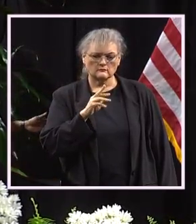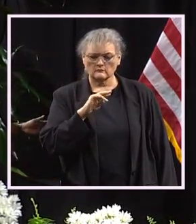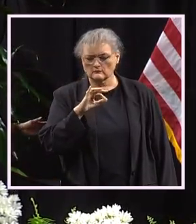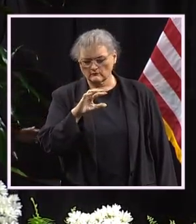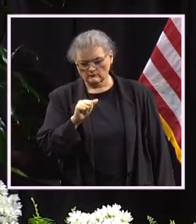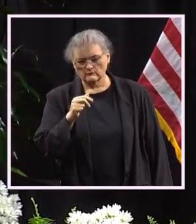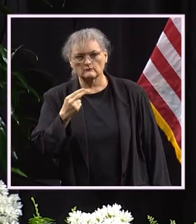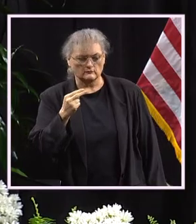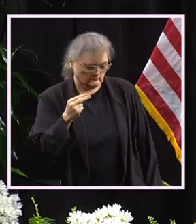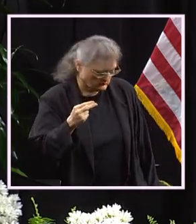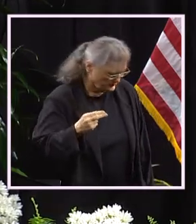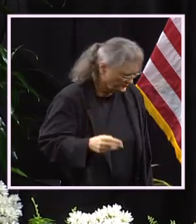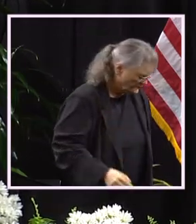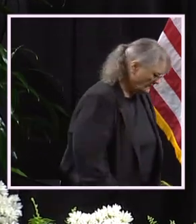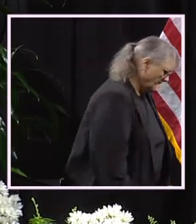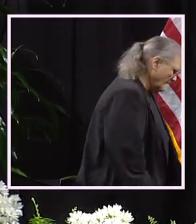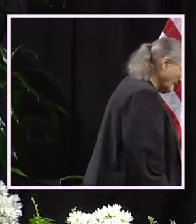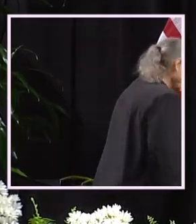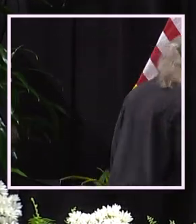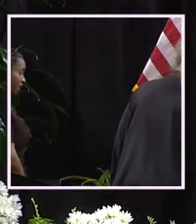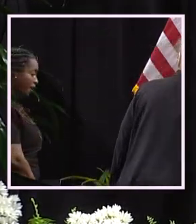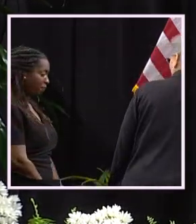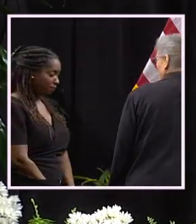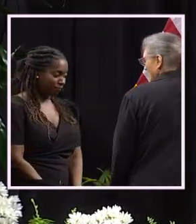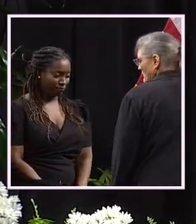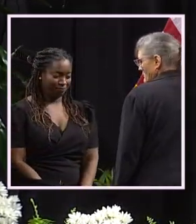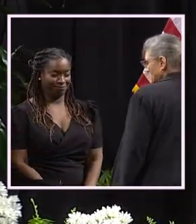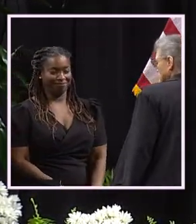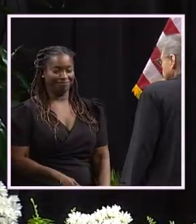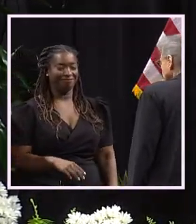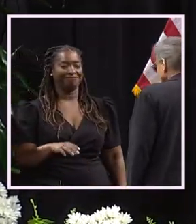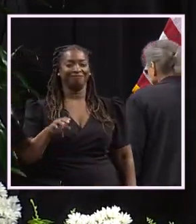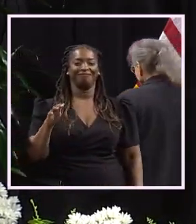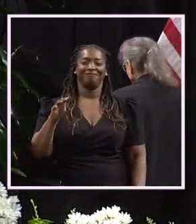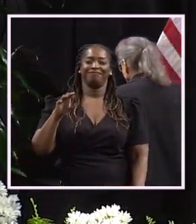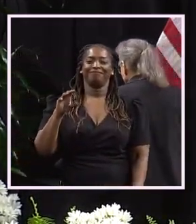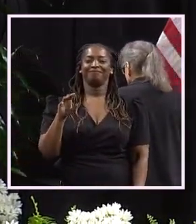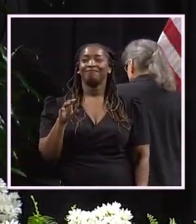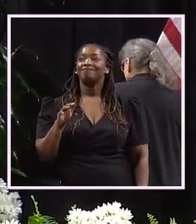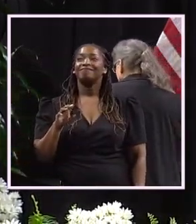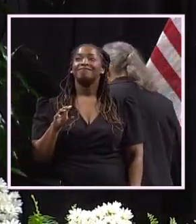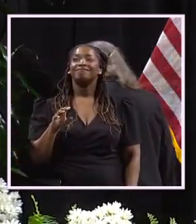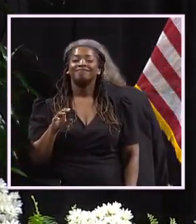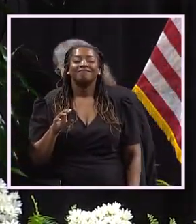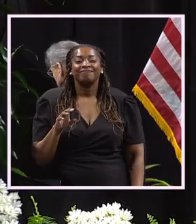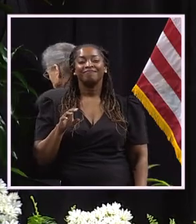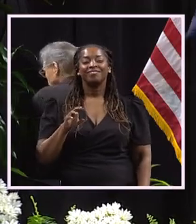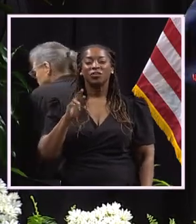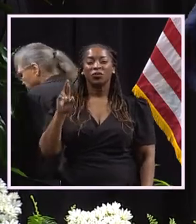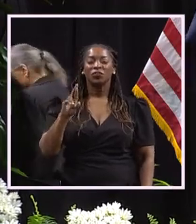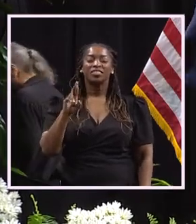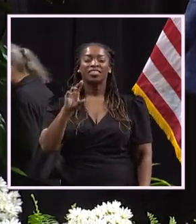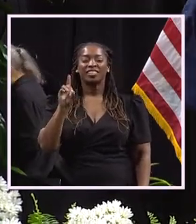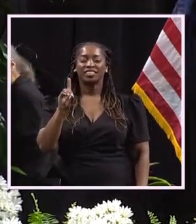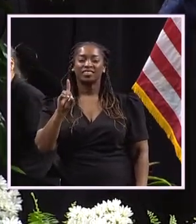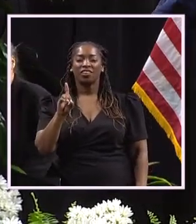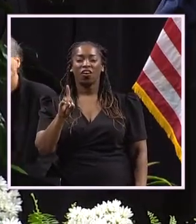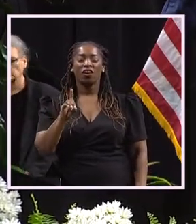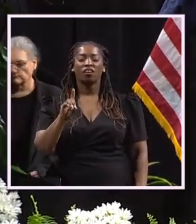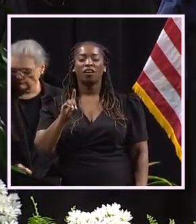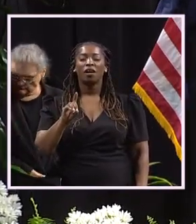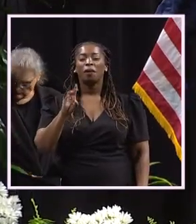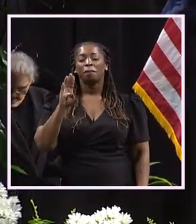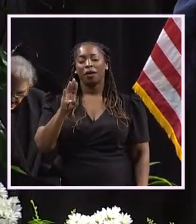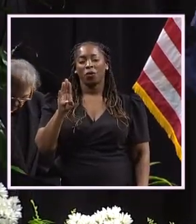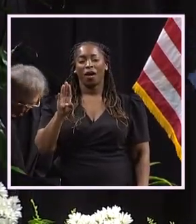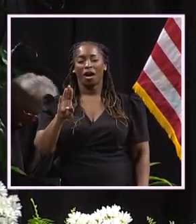Hernandez, summa cum laude. Elizabeth Reichman, Master of Arts. Teresa Dawn Beckelheimer, Master